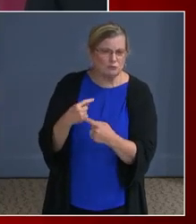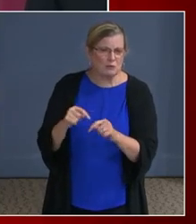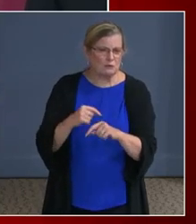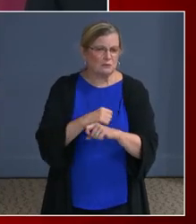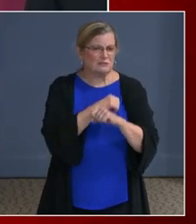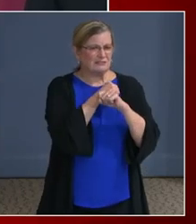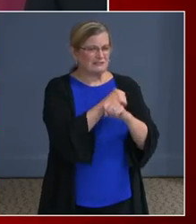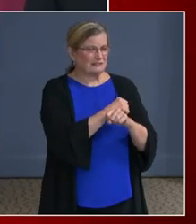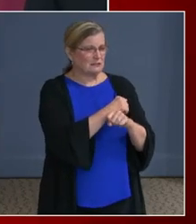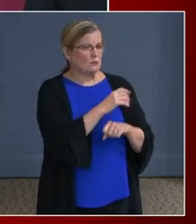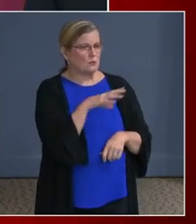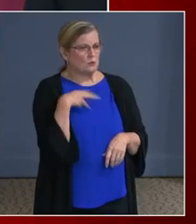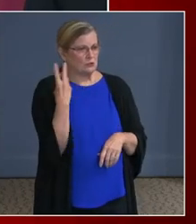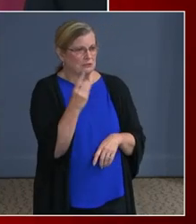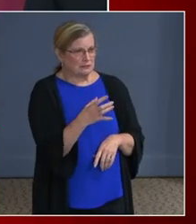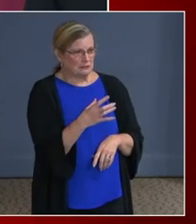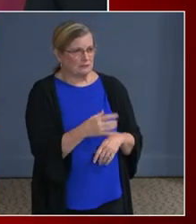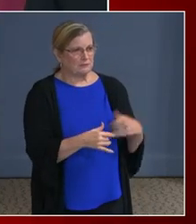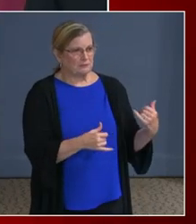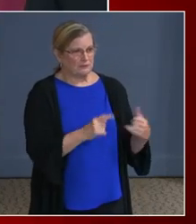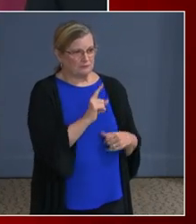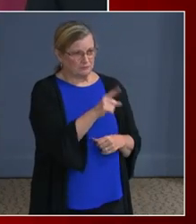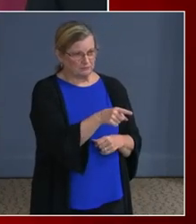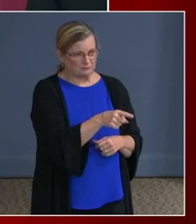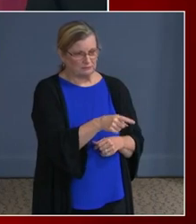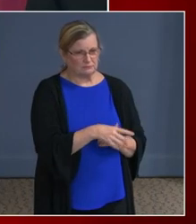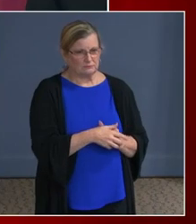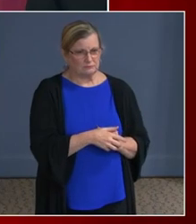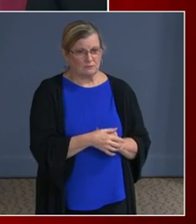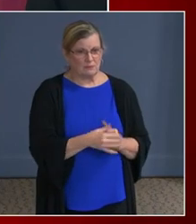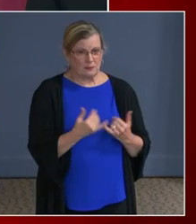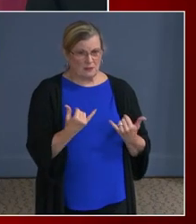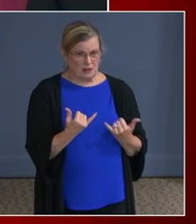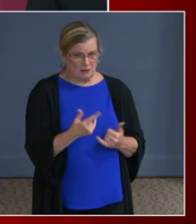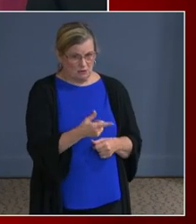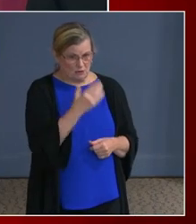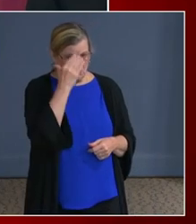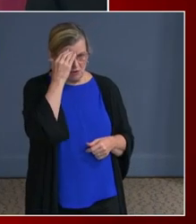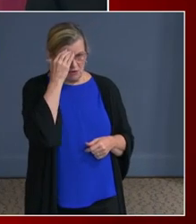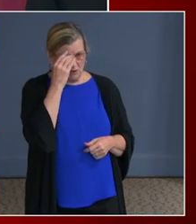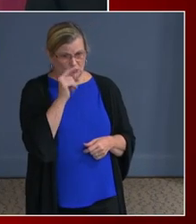Yes. So we now know that President Trump is considering